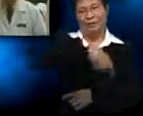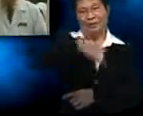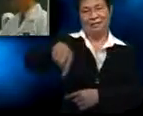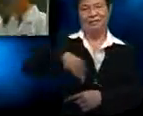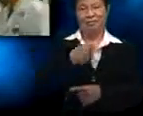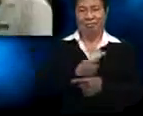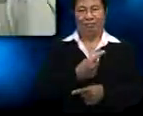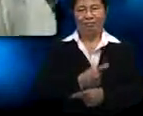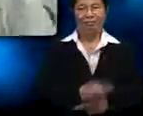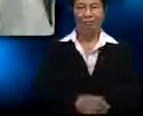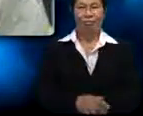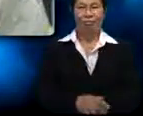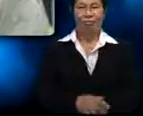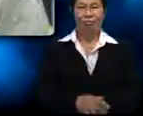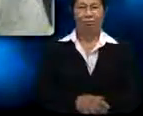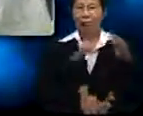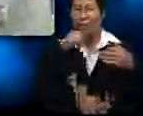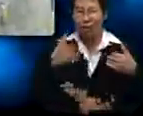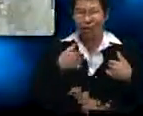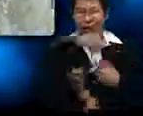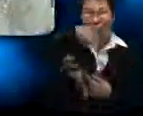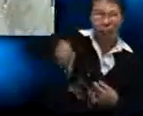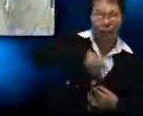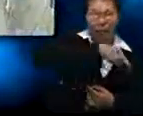way. If it's not spinning,